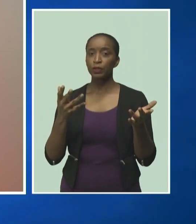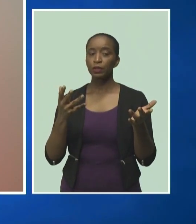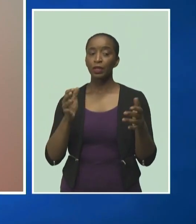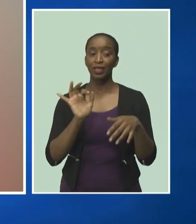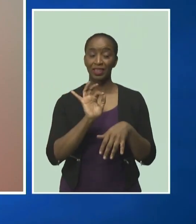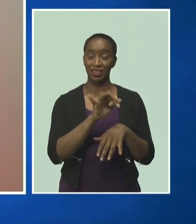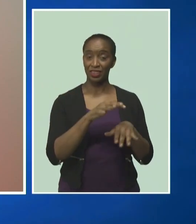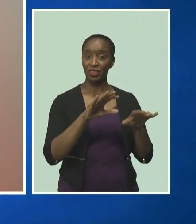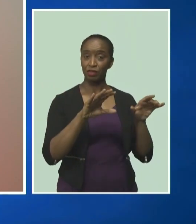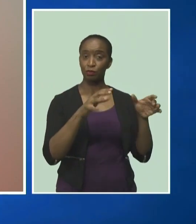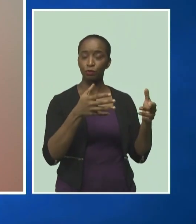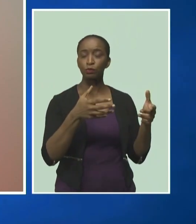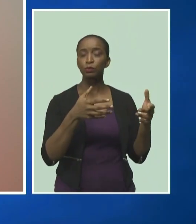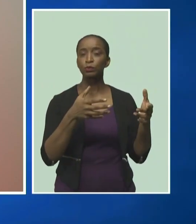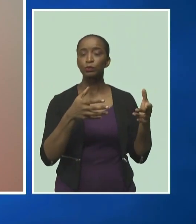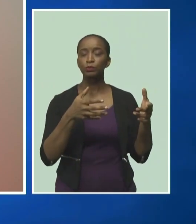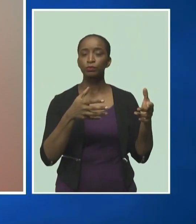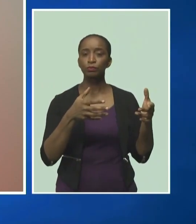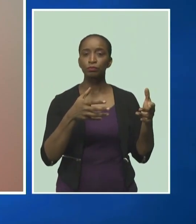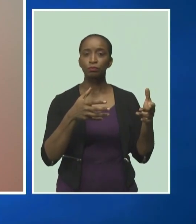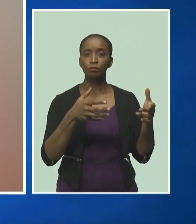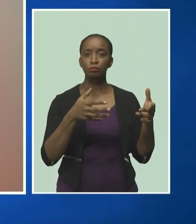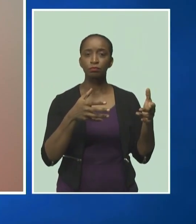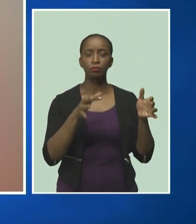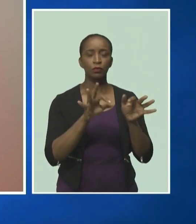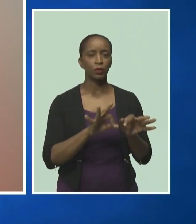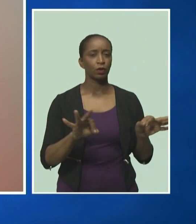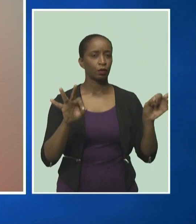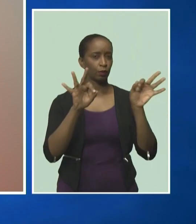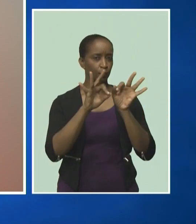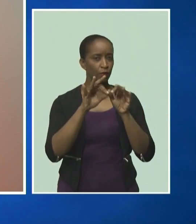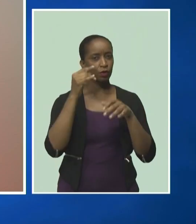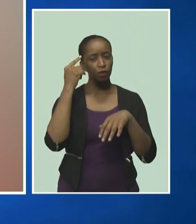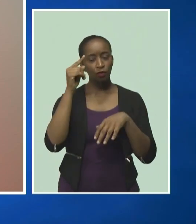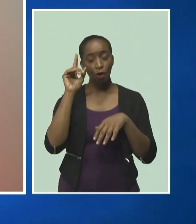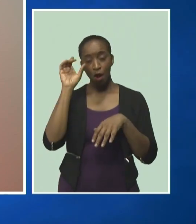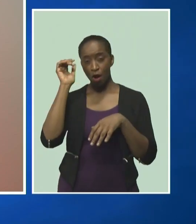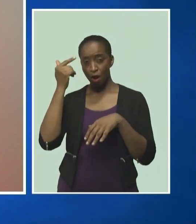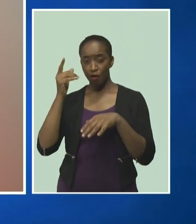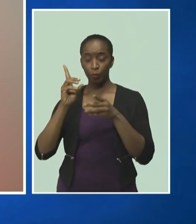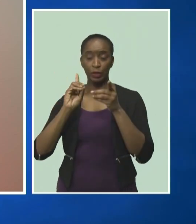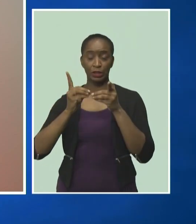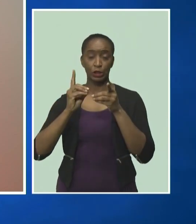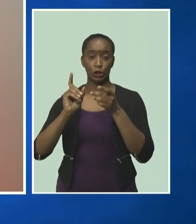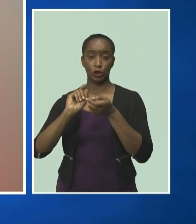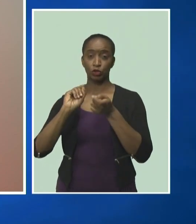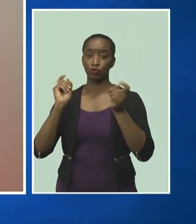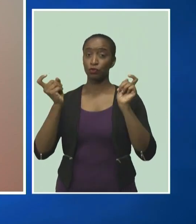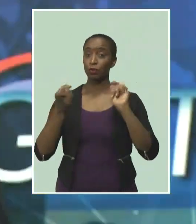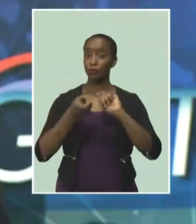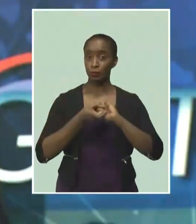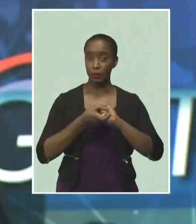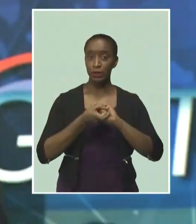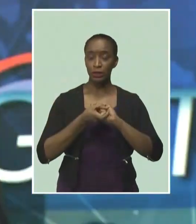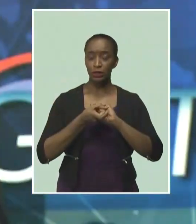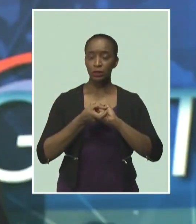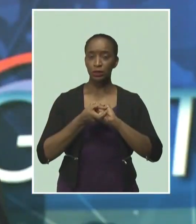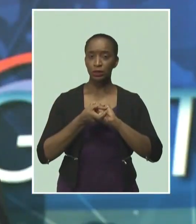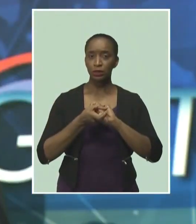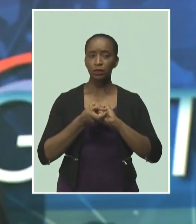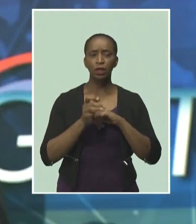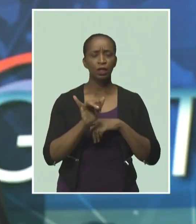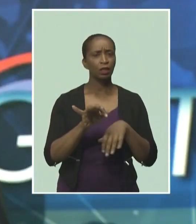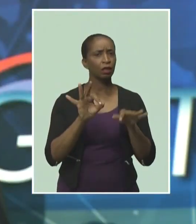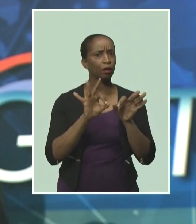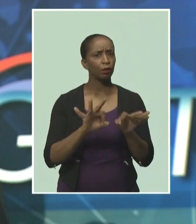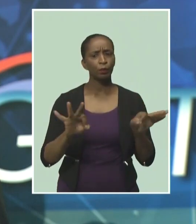island's digital transformation and innovation ecosystem. This agency is expected to become a world-class digital hub